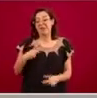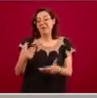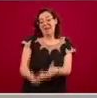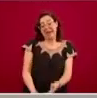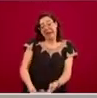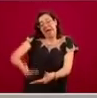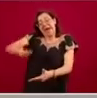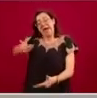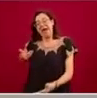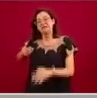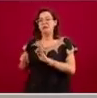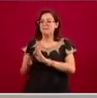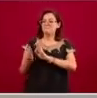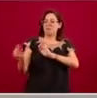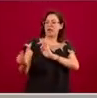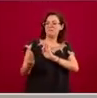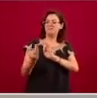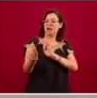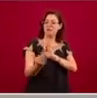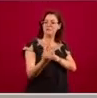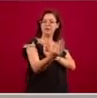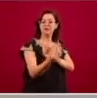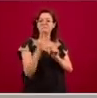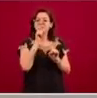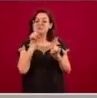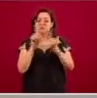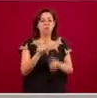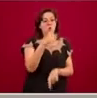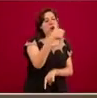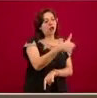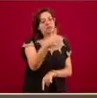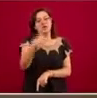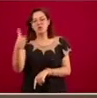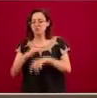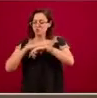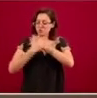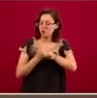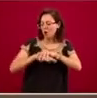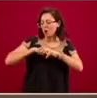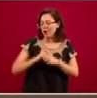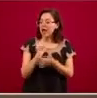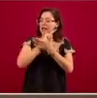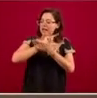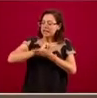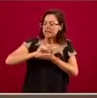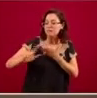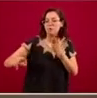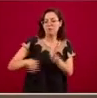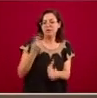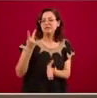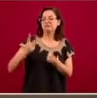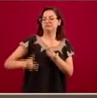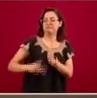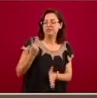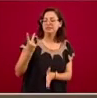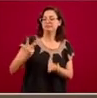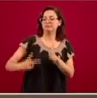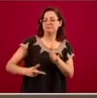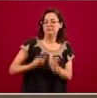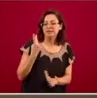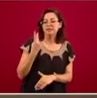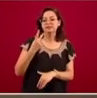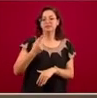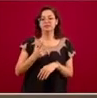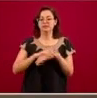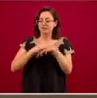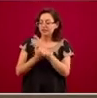with through hospitals or through ventilators. It has to be dealt with through the support of all